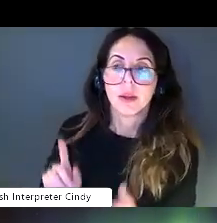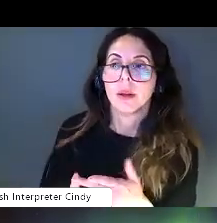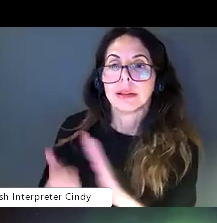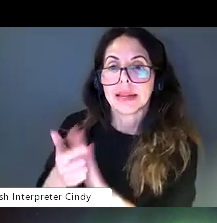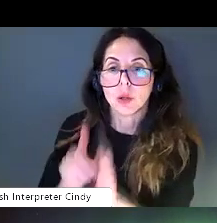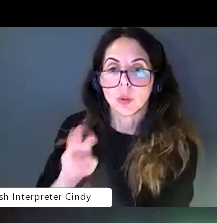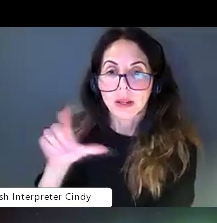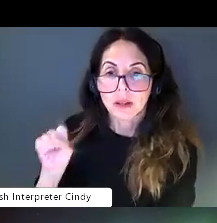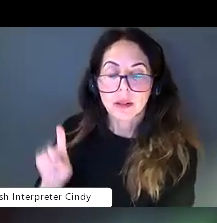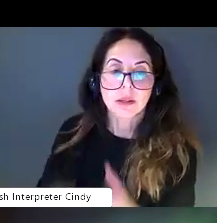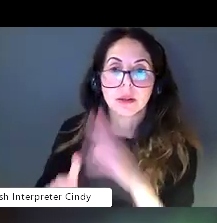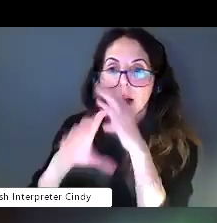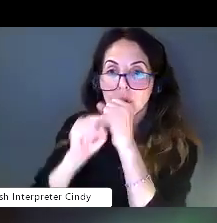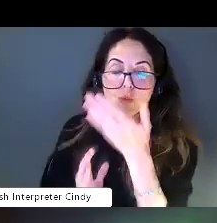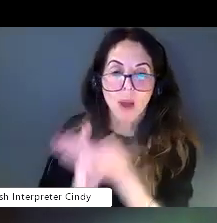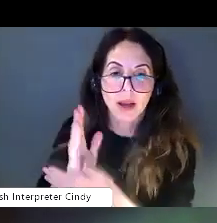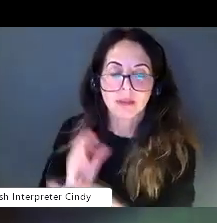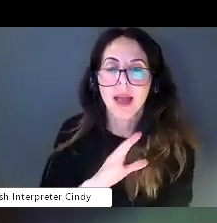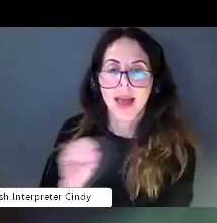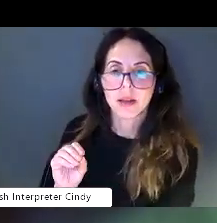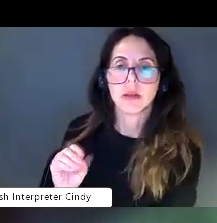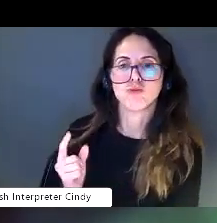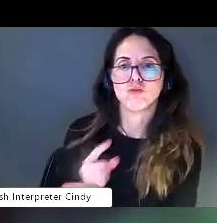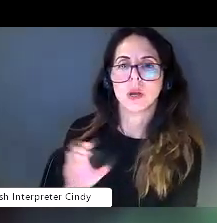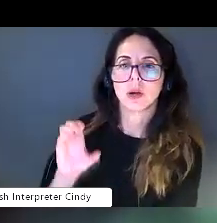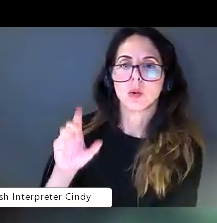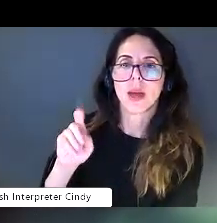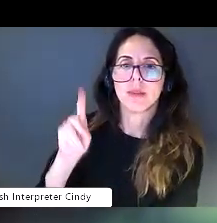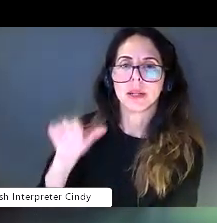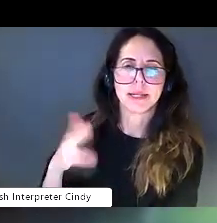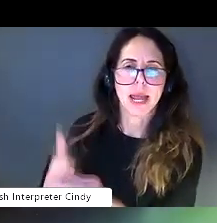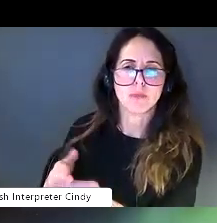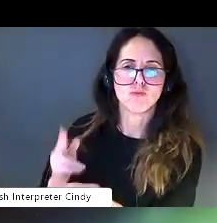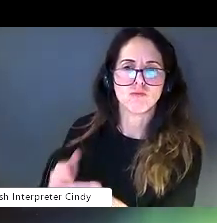wills, confidentiality rights, and credibility assessments.